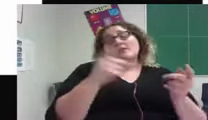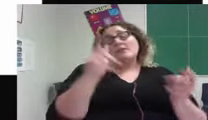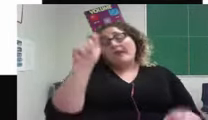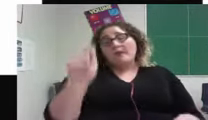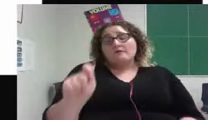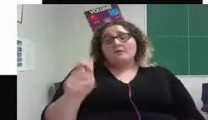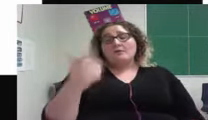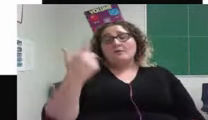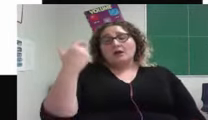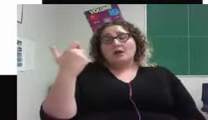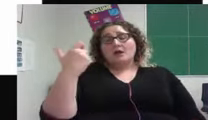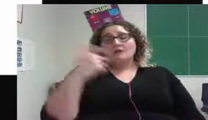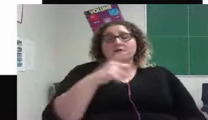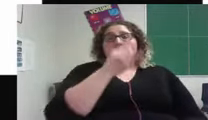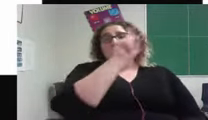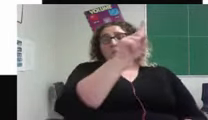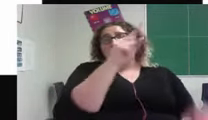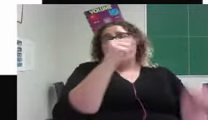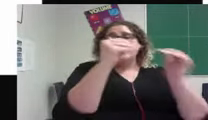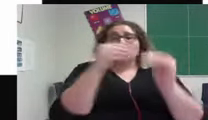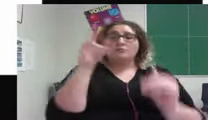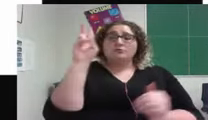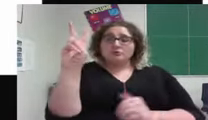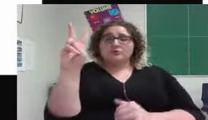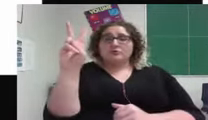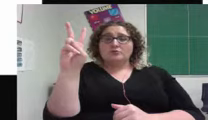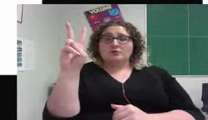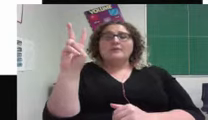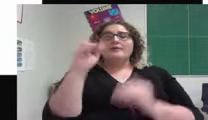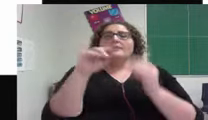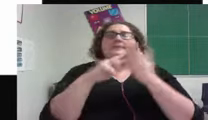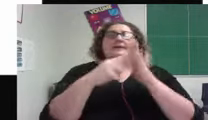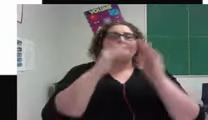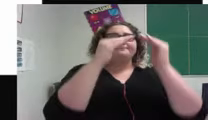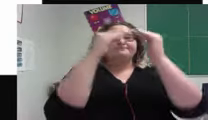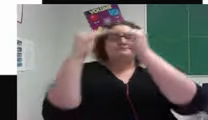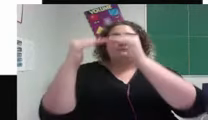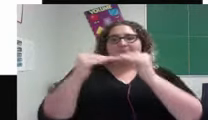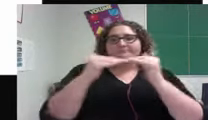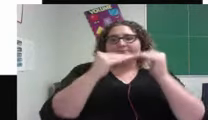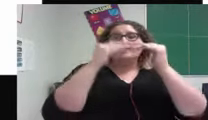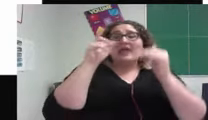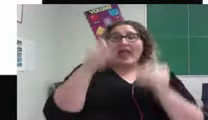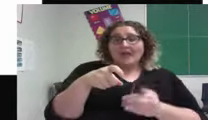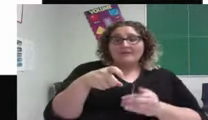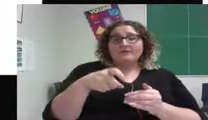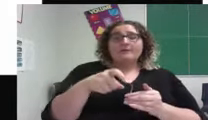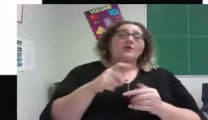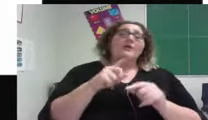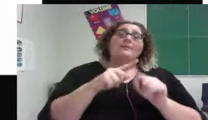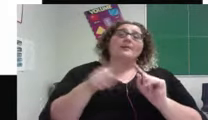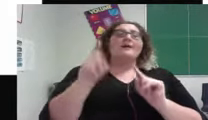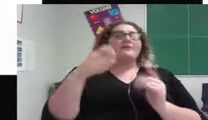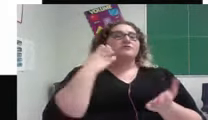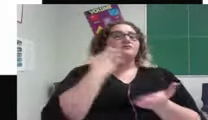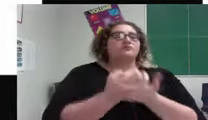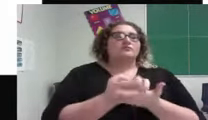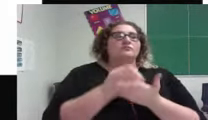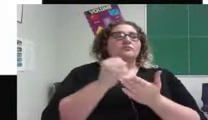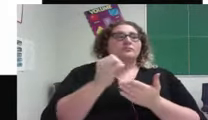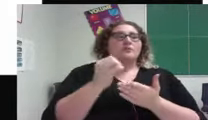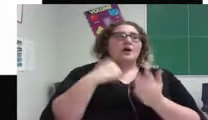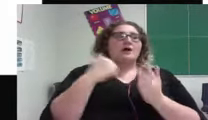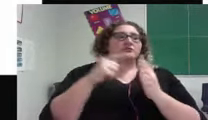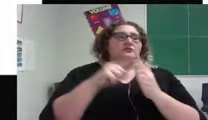to each other. But we have to put this in a proof. So I'm going to start off with saying that I know they're vertical angles. I'm going to say angle 1 is